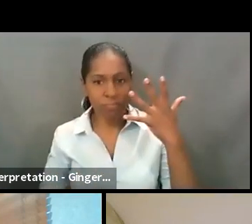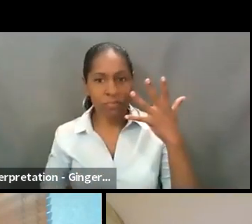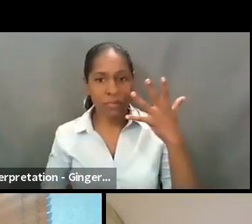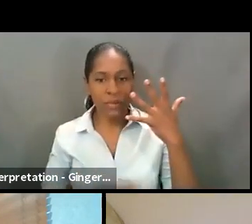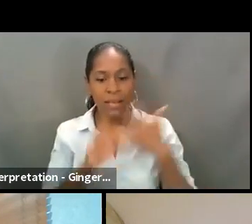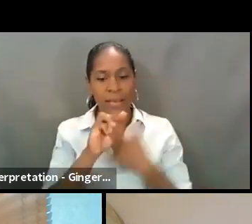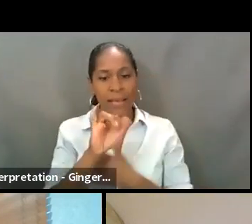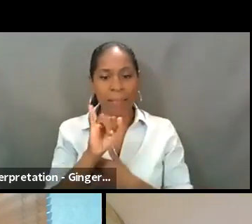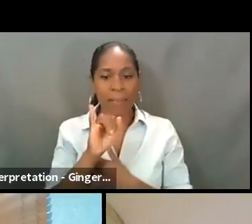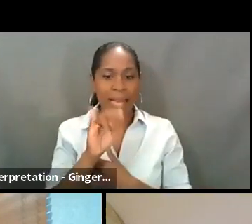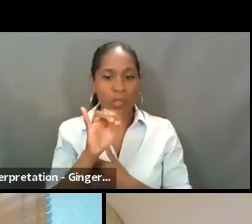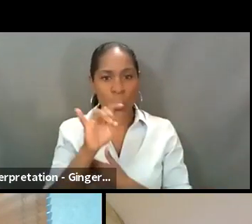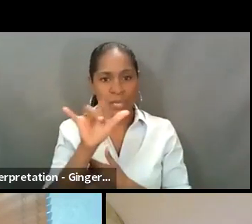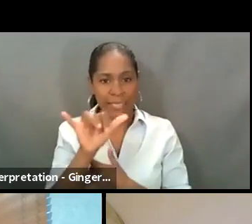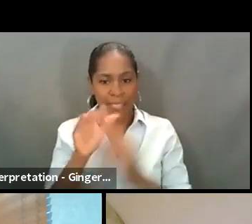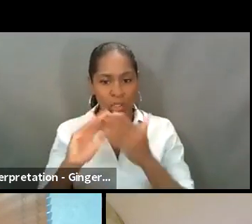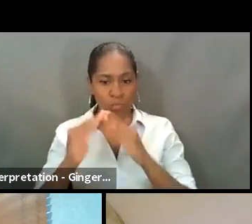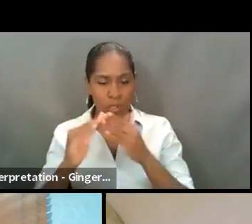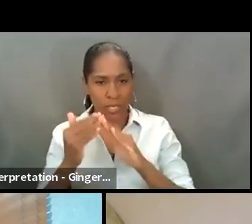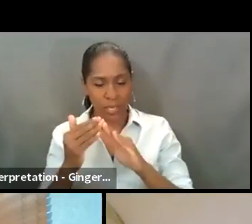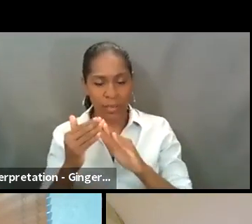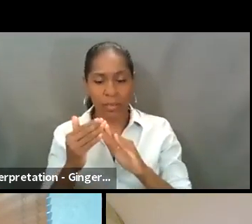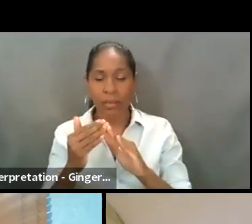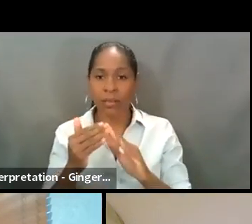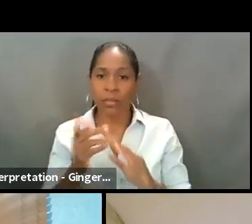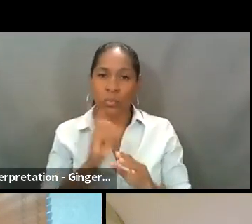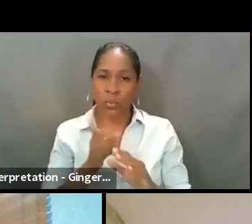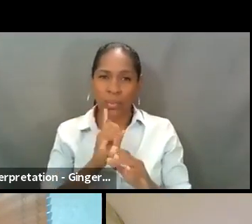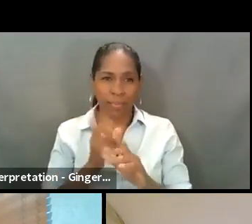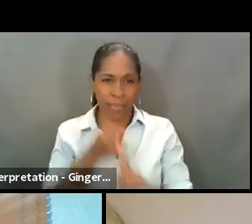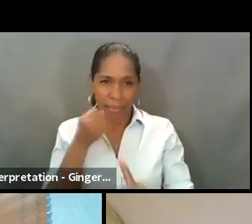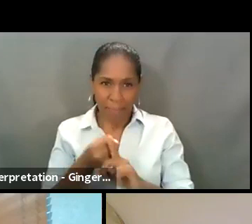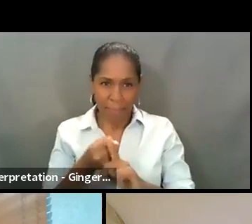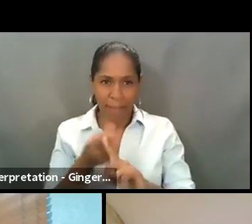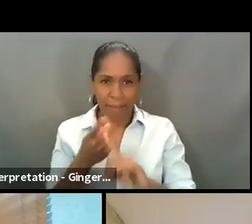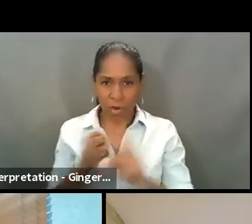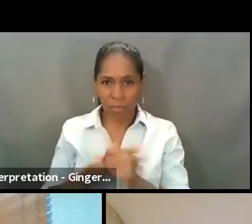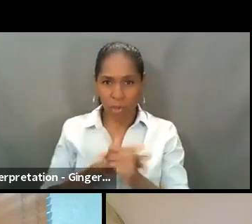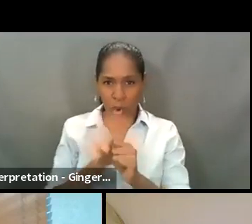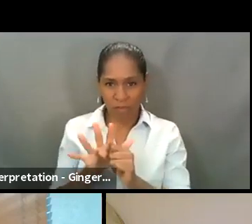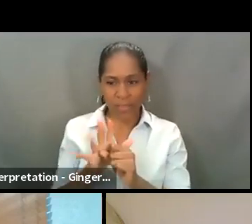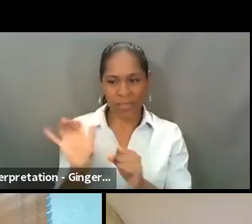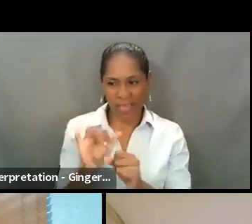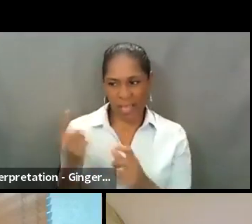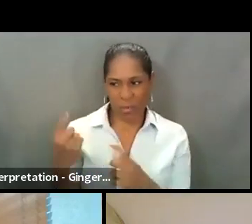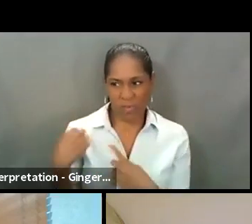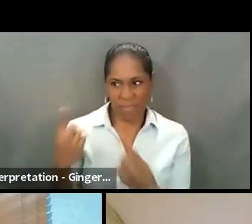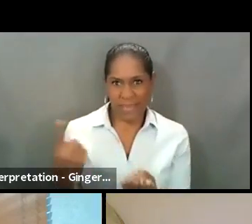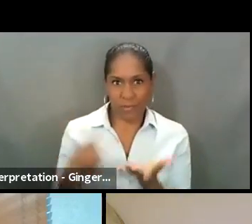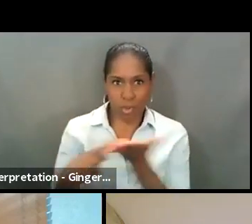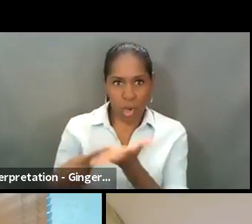the impact that COVID has had, like Amparo was talking about, and like we were talking about in the last